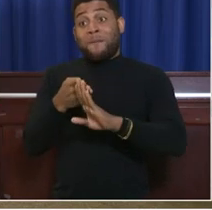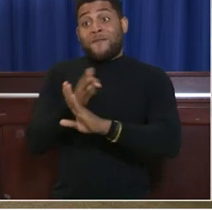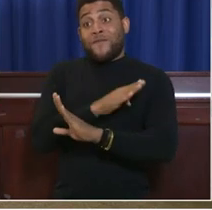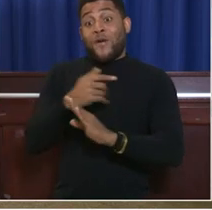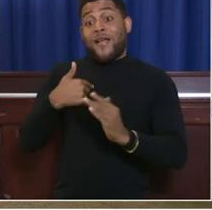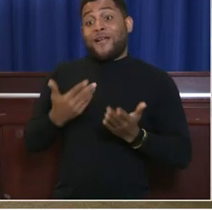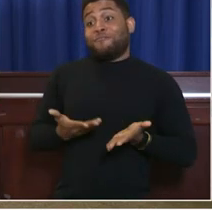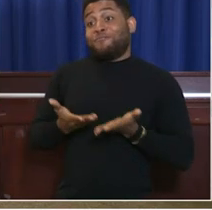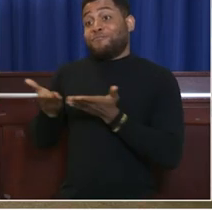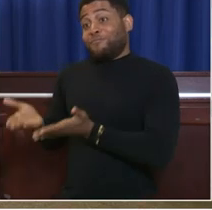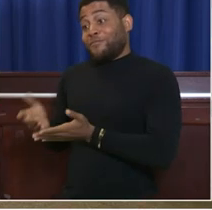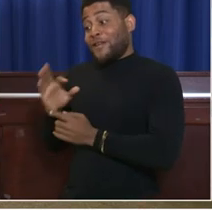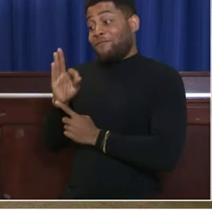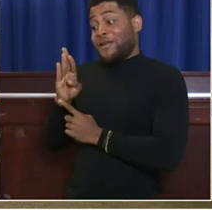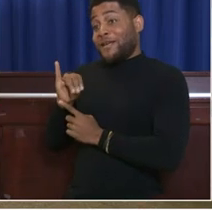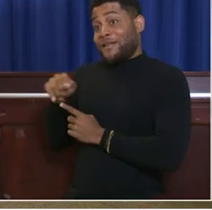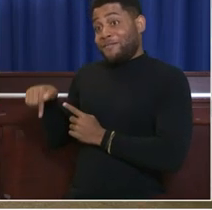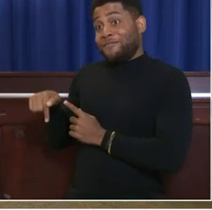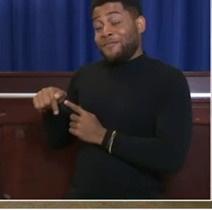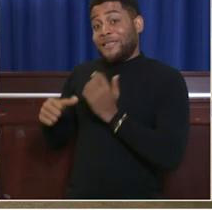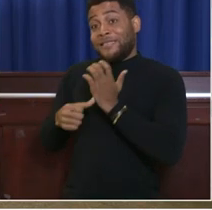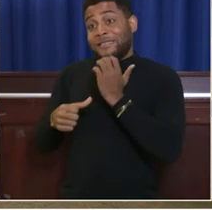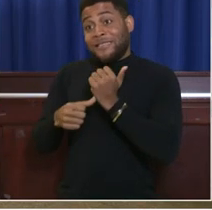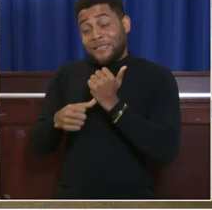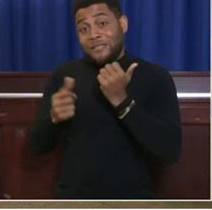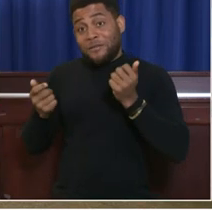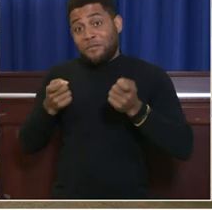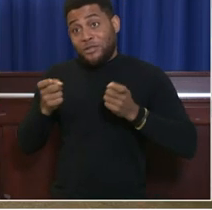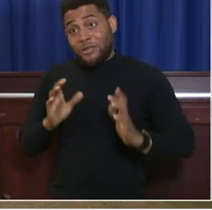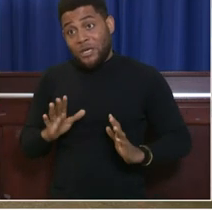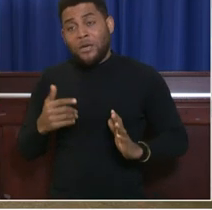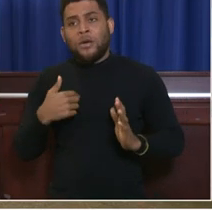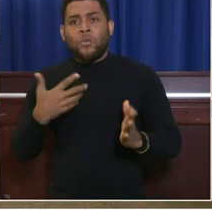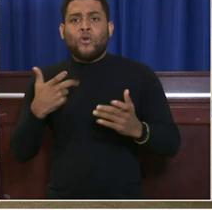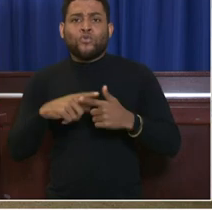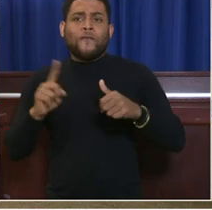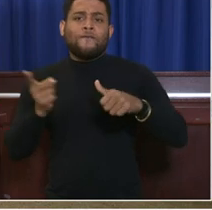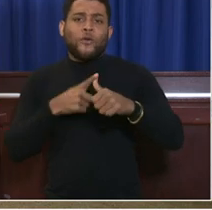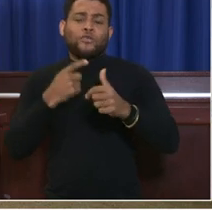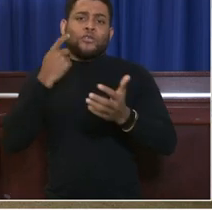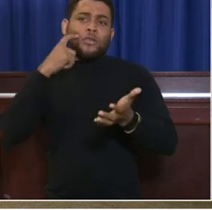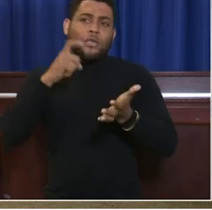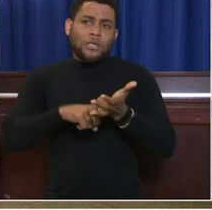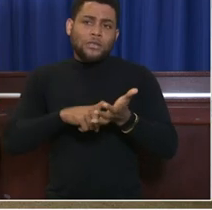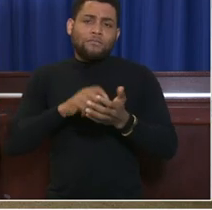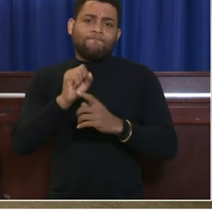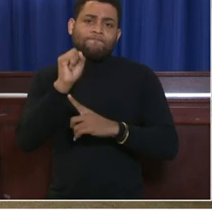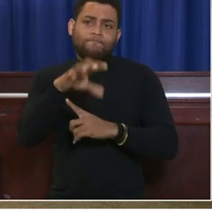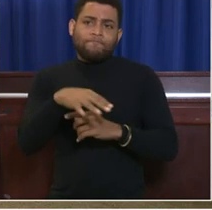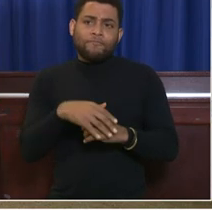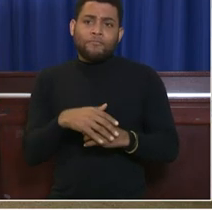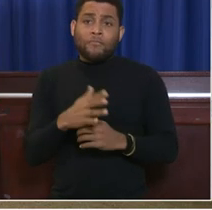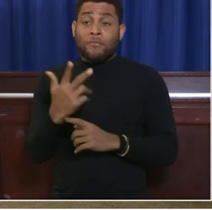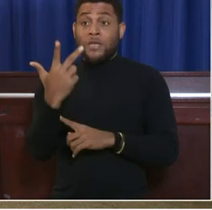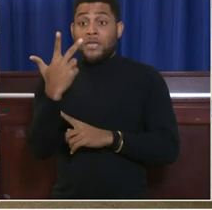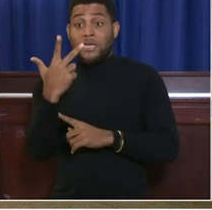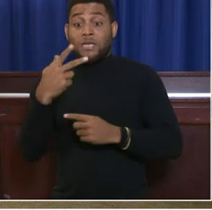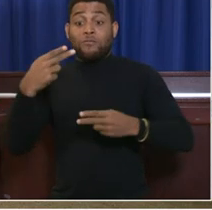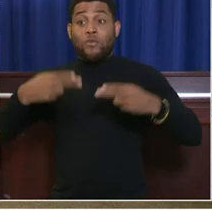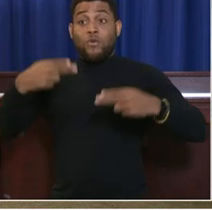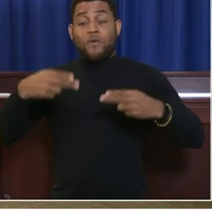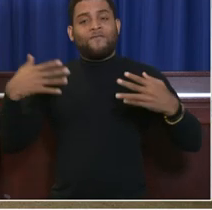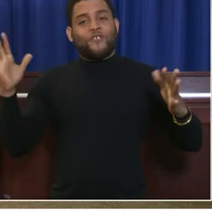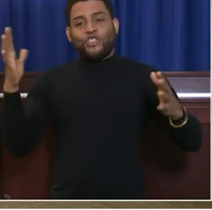FBI, Sundberg, I would be remiss if I didn't highlight one fact. There were 3 firearms recovered in connection with this